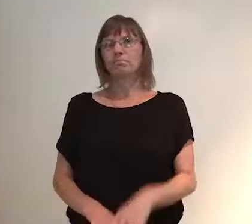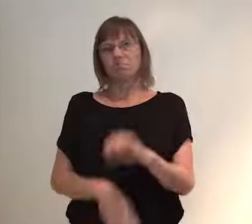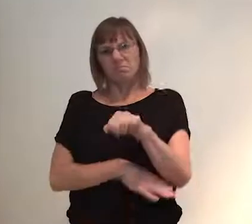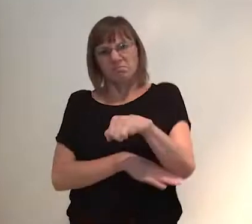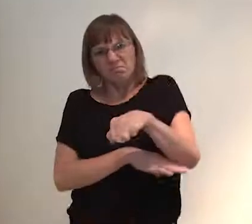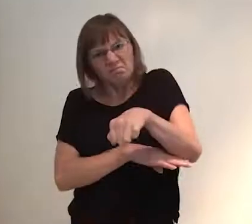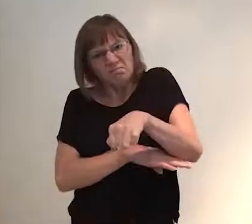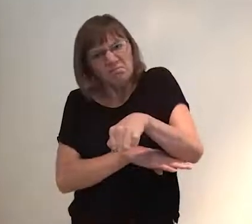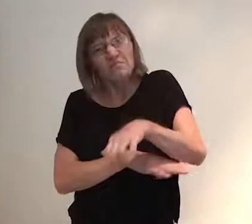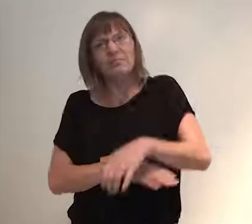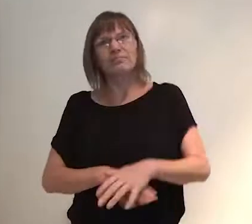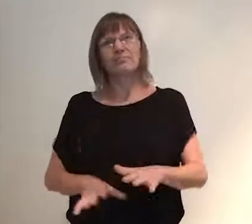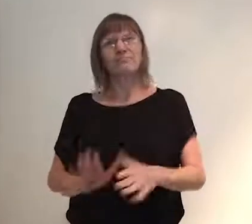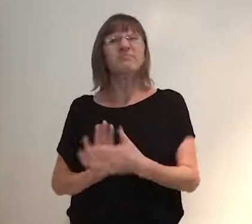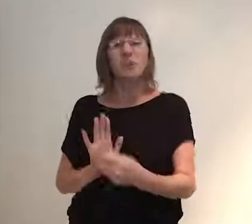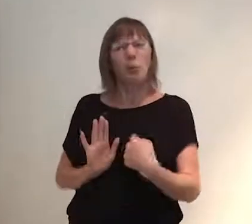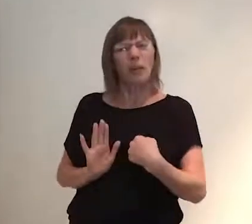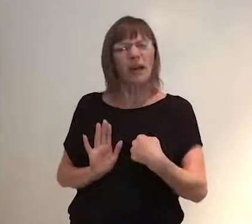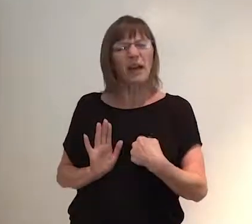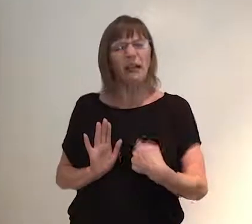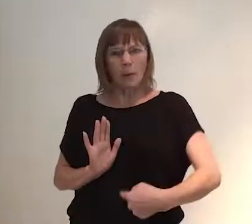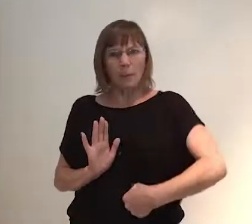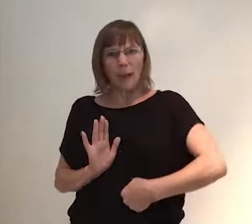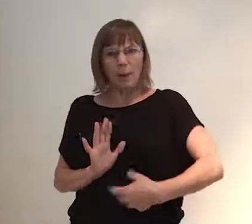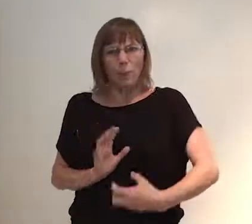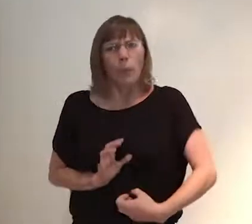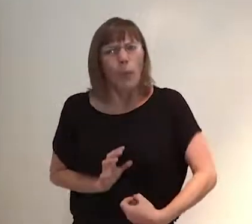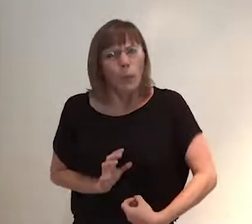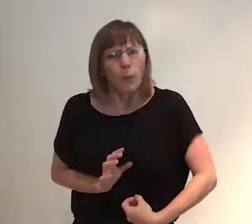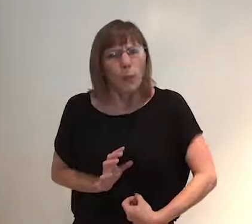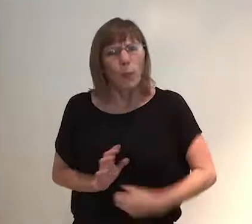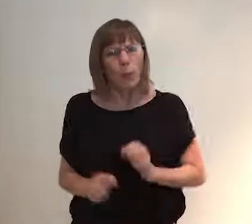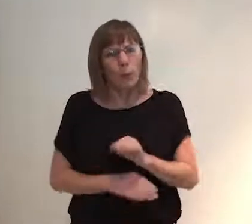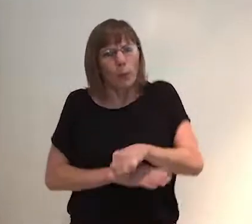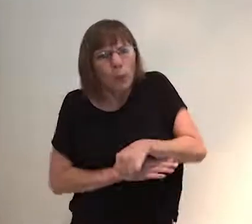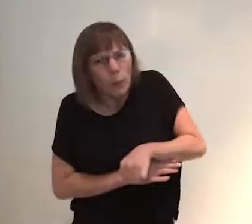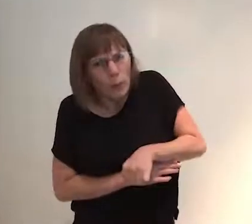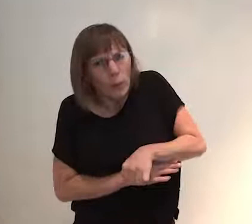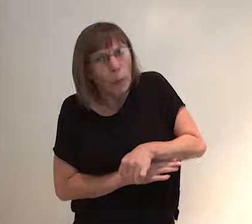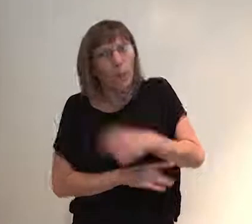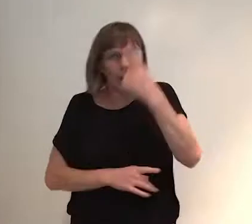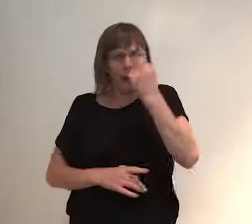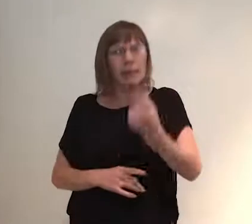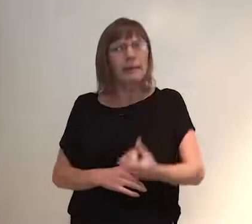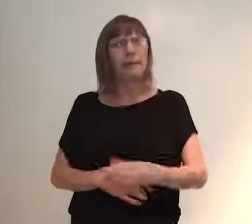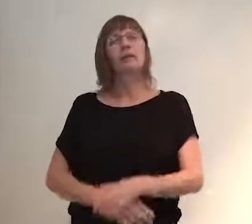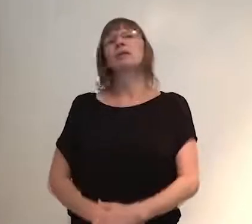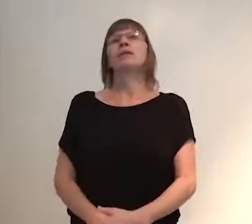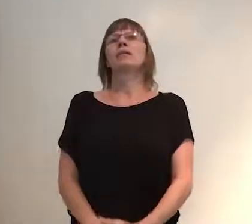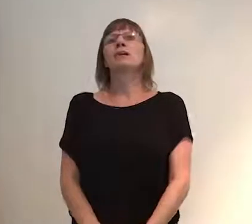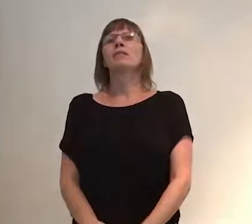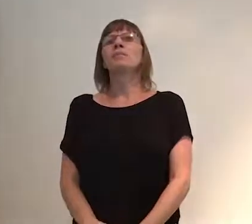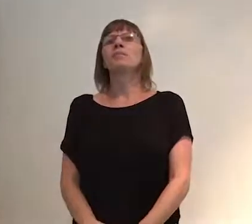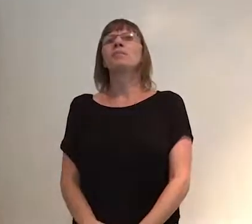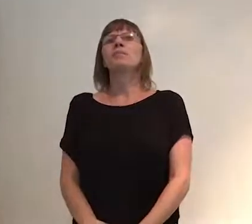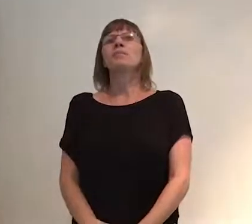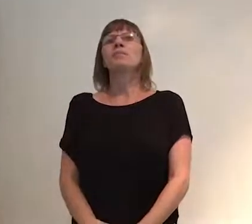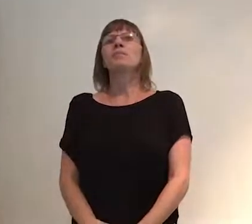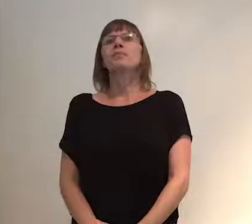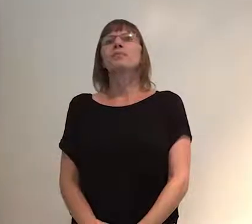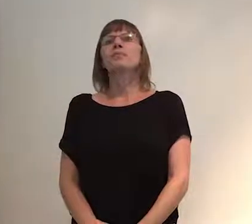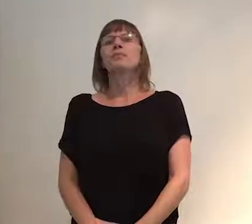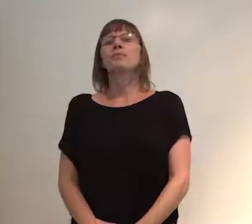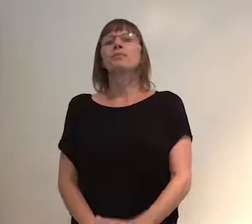into a little forward bend, drawing our belly button as far back toward the back of our spine as we possibly can. And now